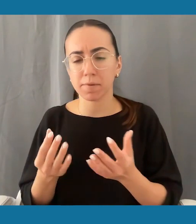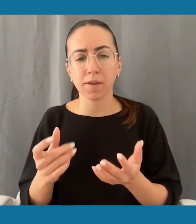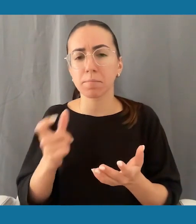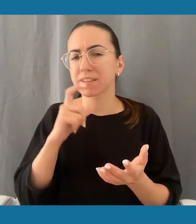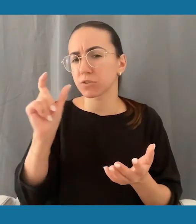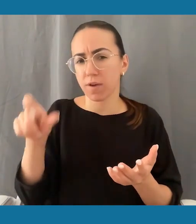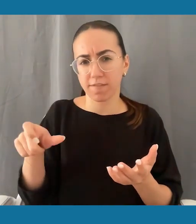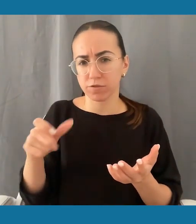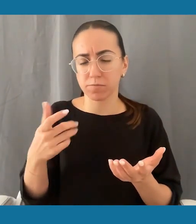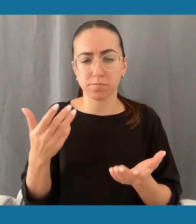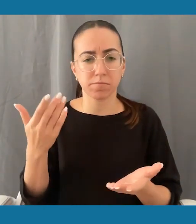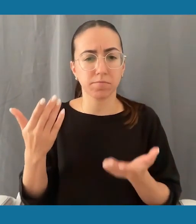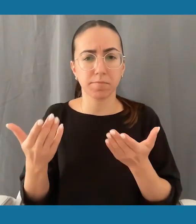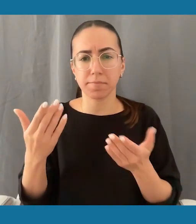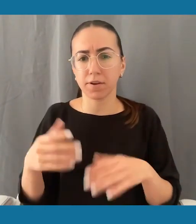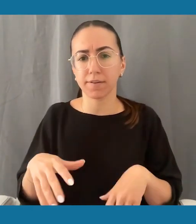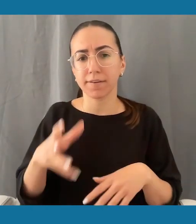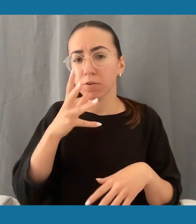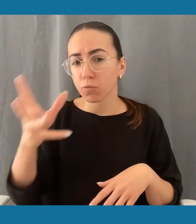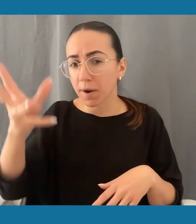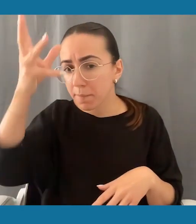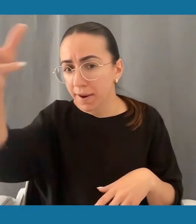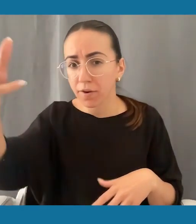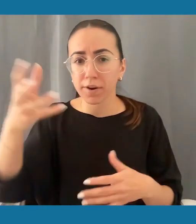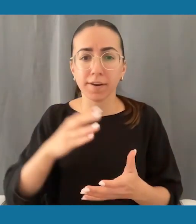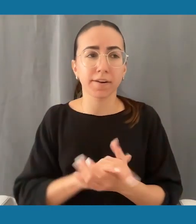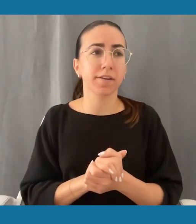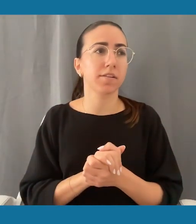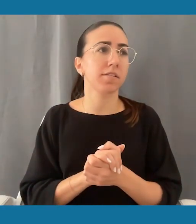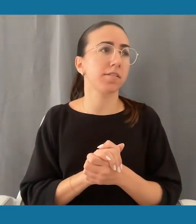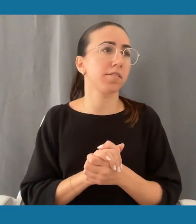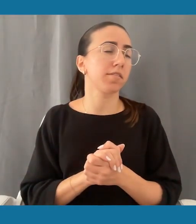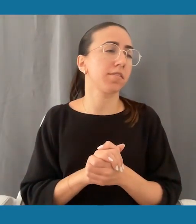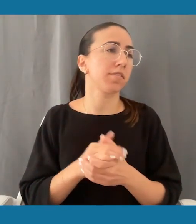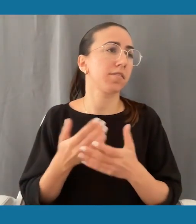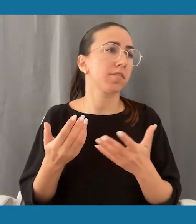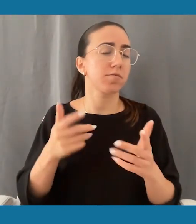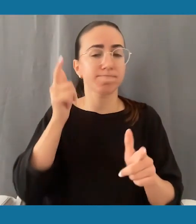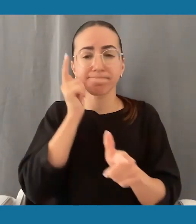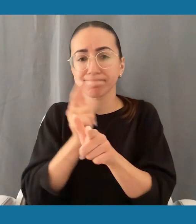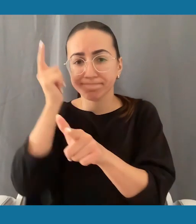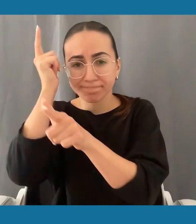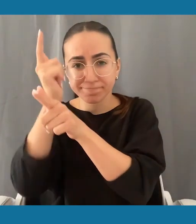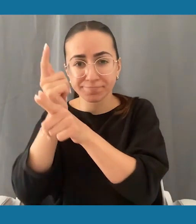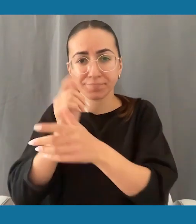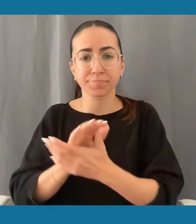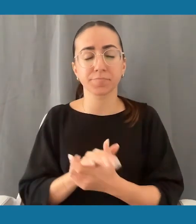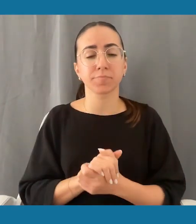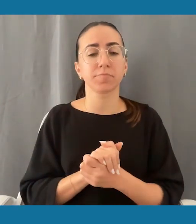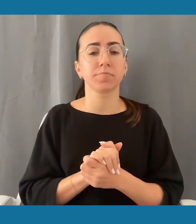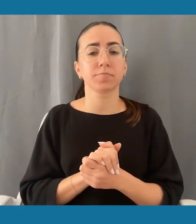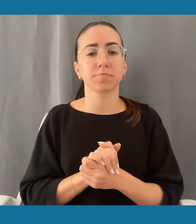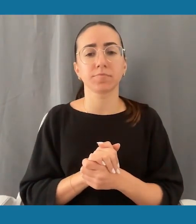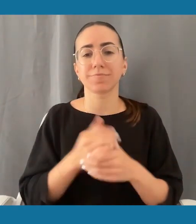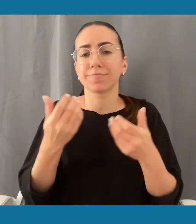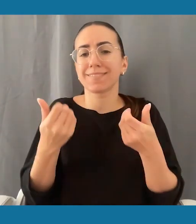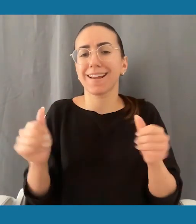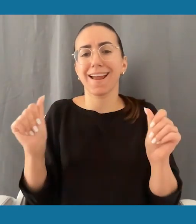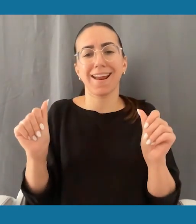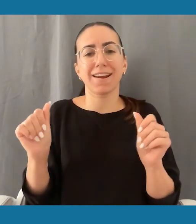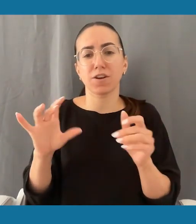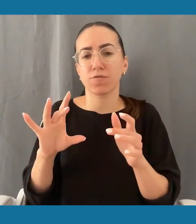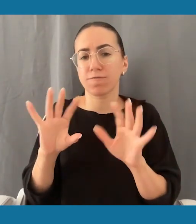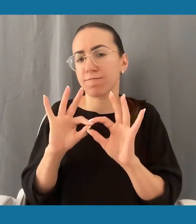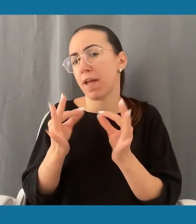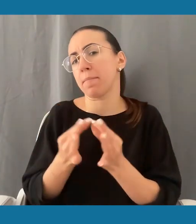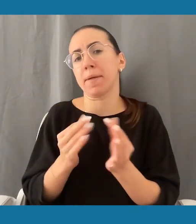it doesn't have to be. It could be a grandparent. It could be a brother or a sister. It could be